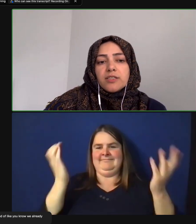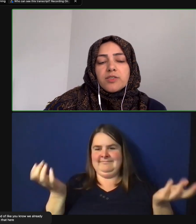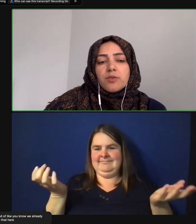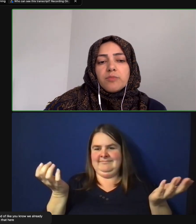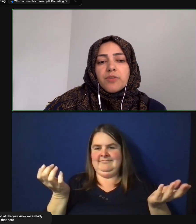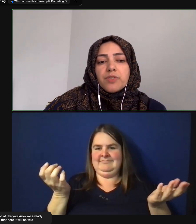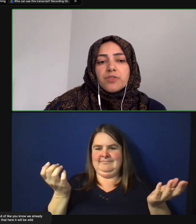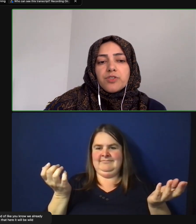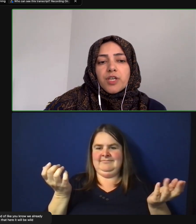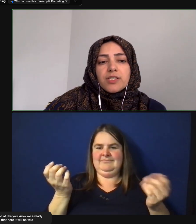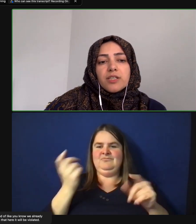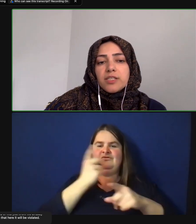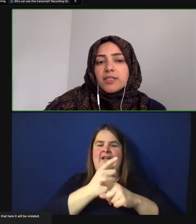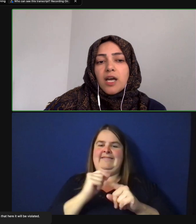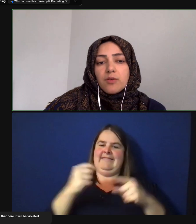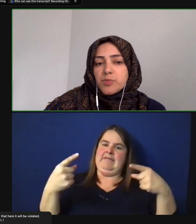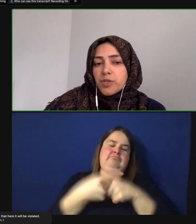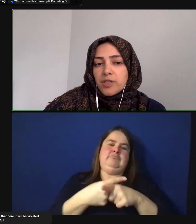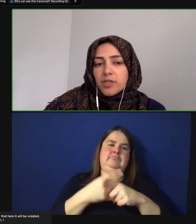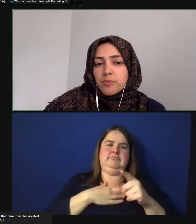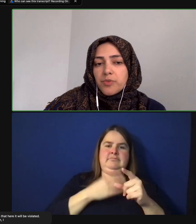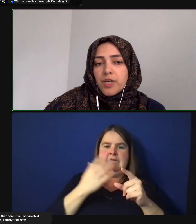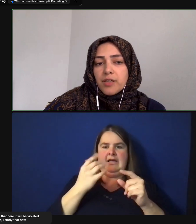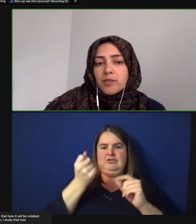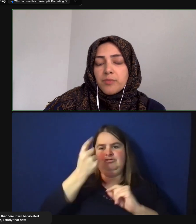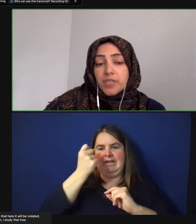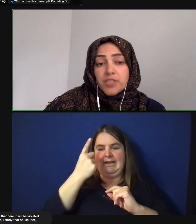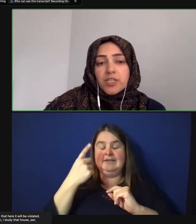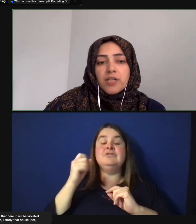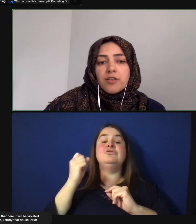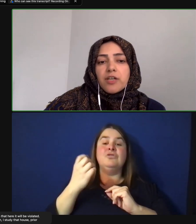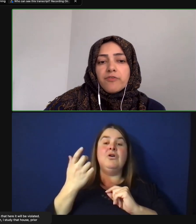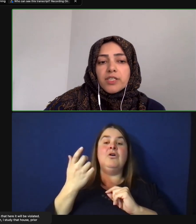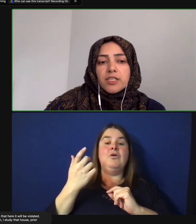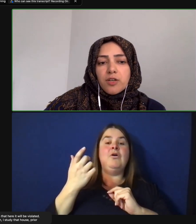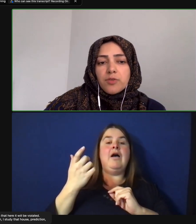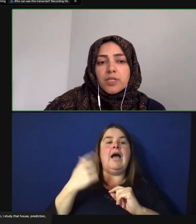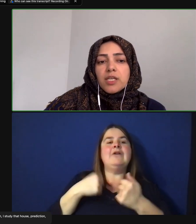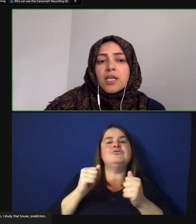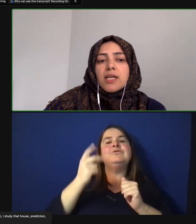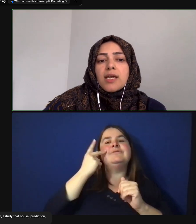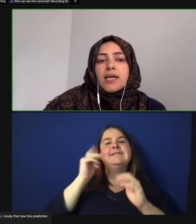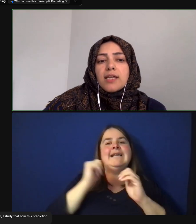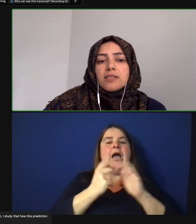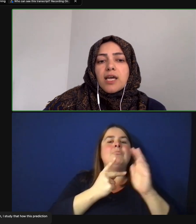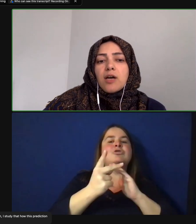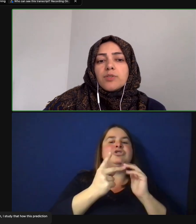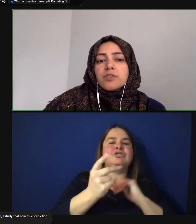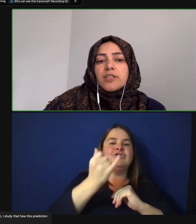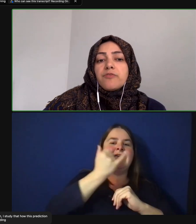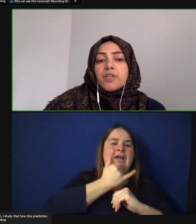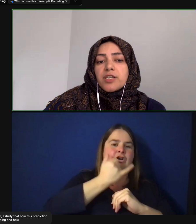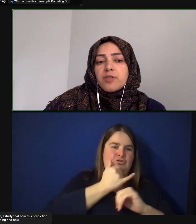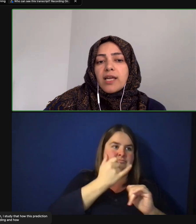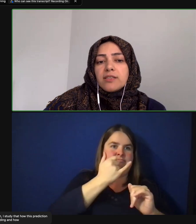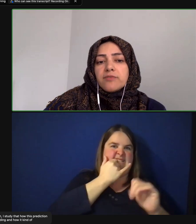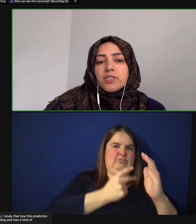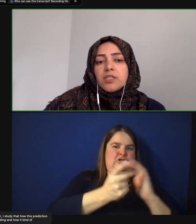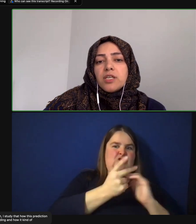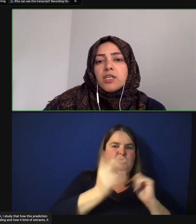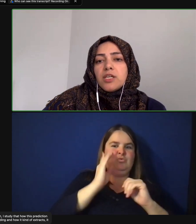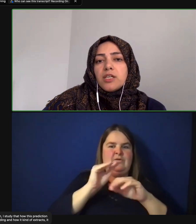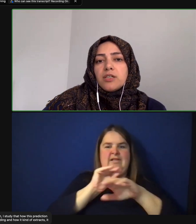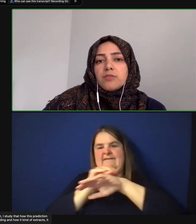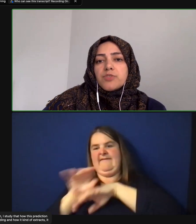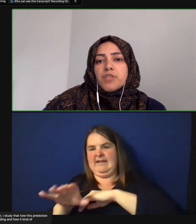be violated. So in my research, I studied that how does prediction error affect encoding and how it kind of